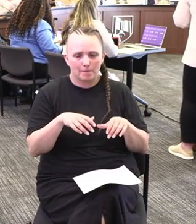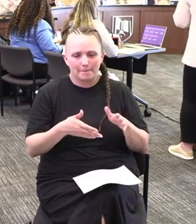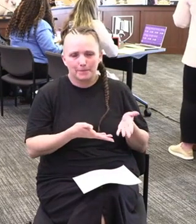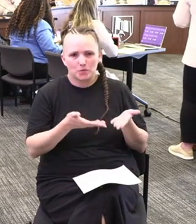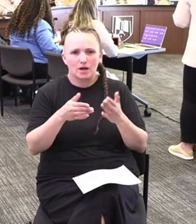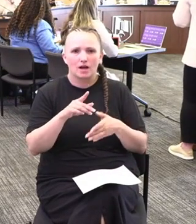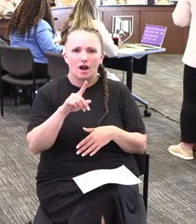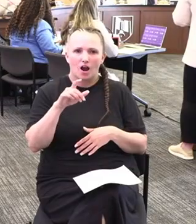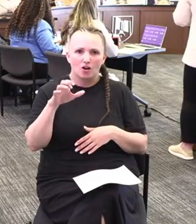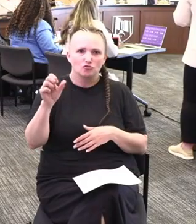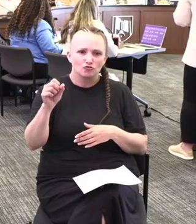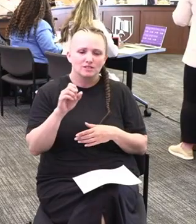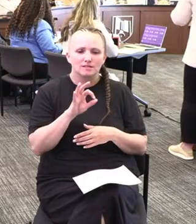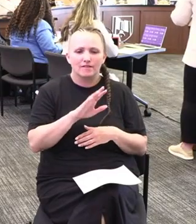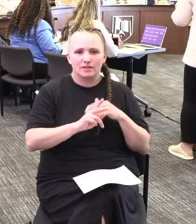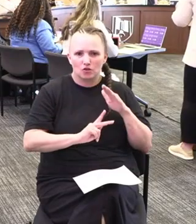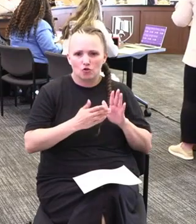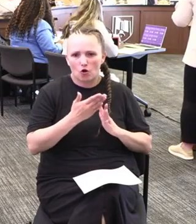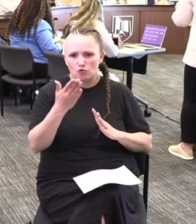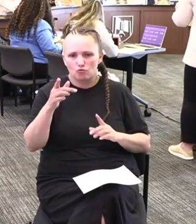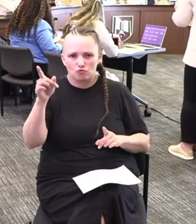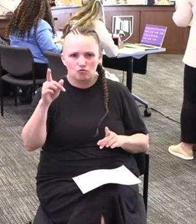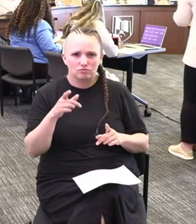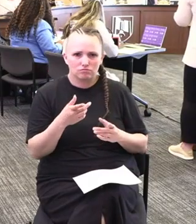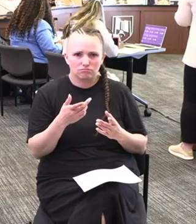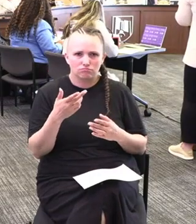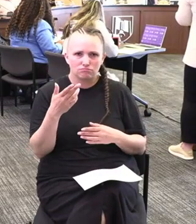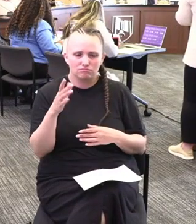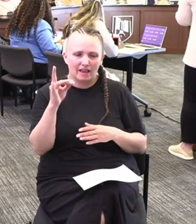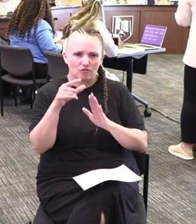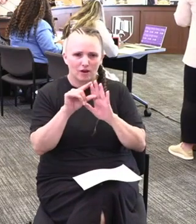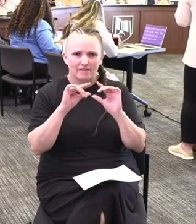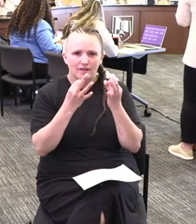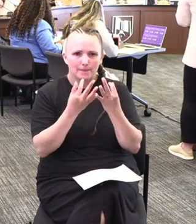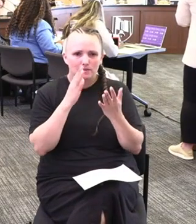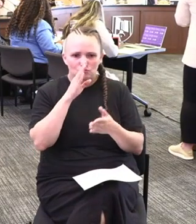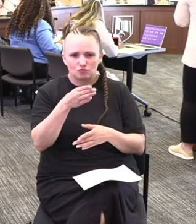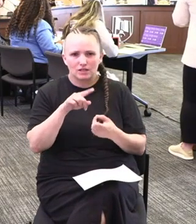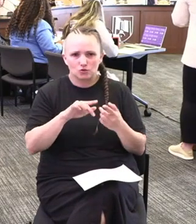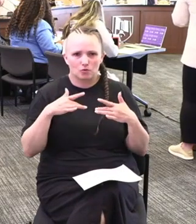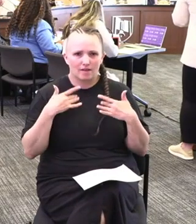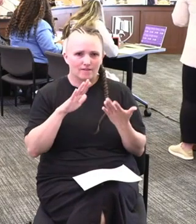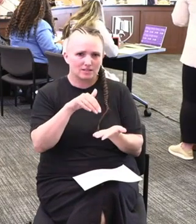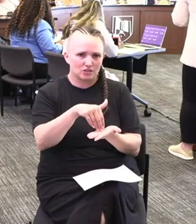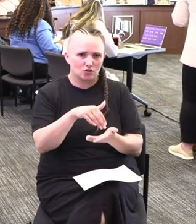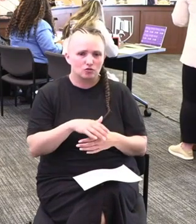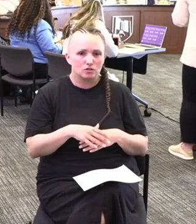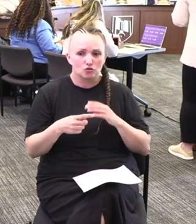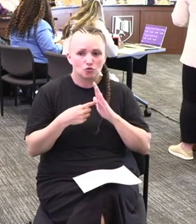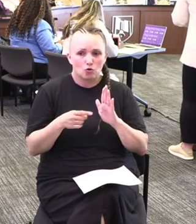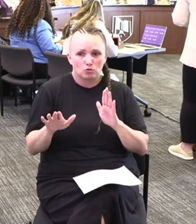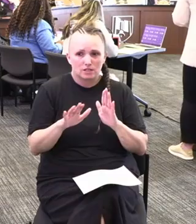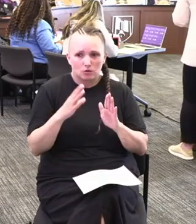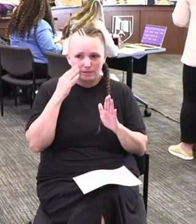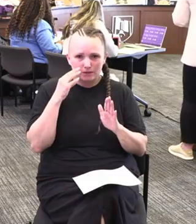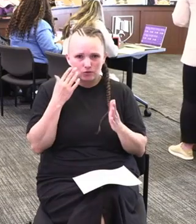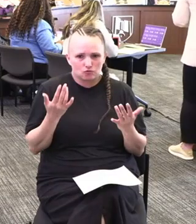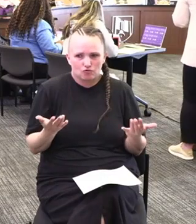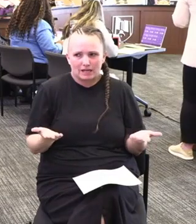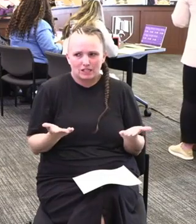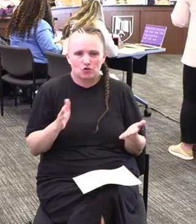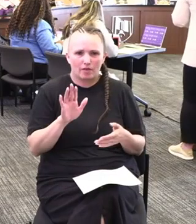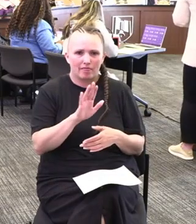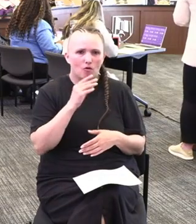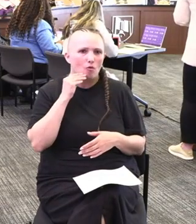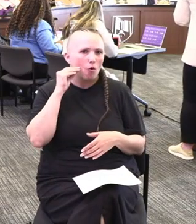and their families straight to the event center, giving them the professional style league experience right in their home community college